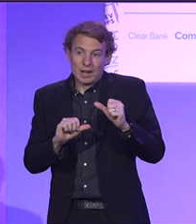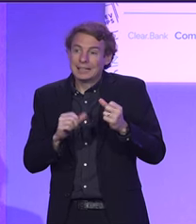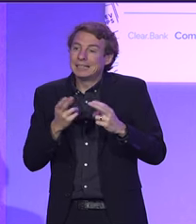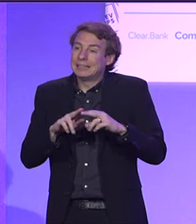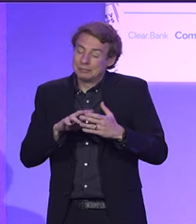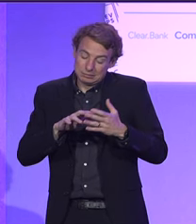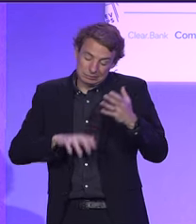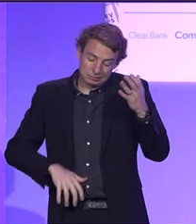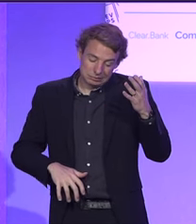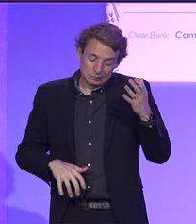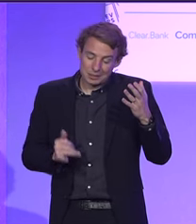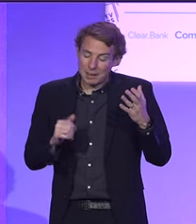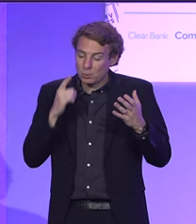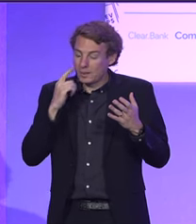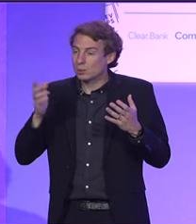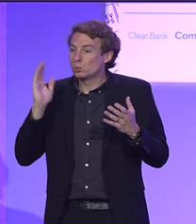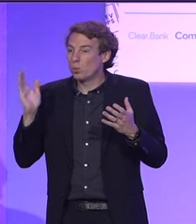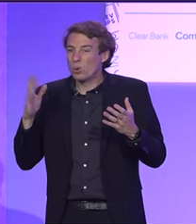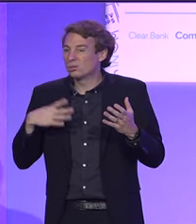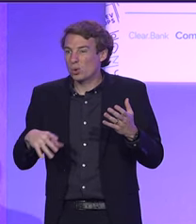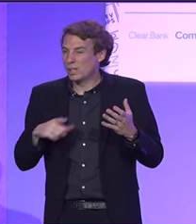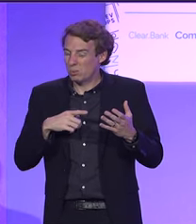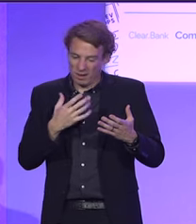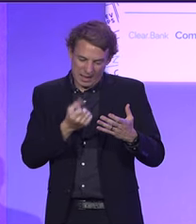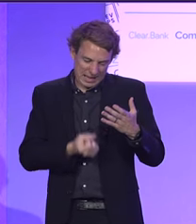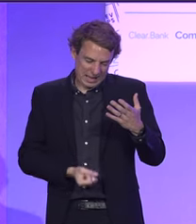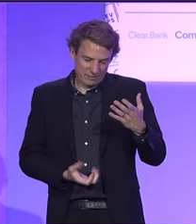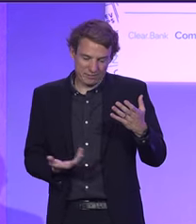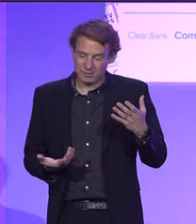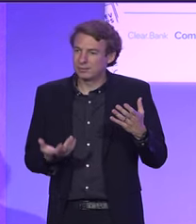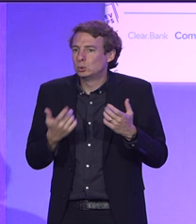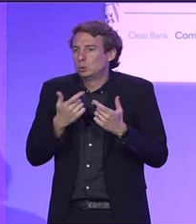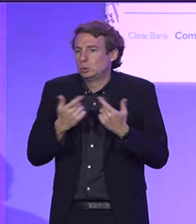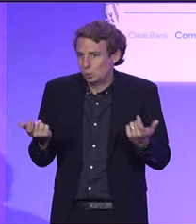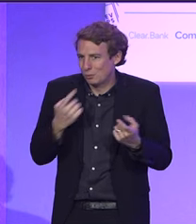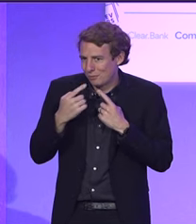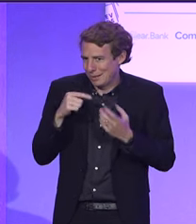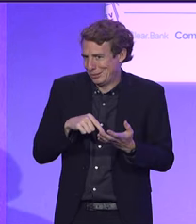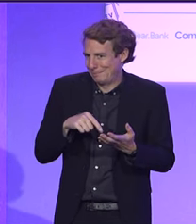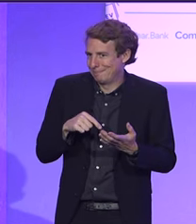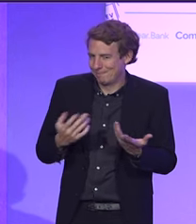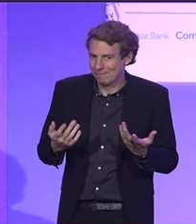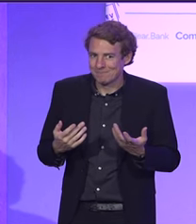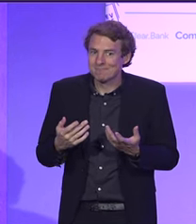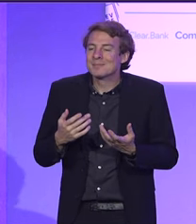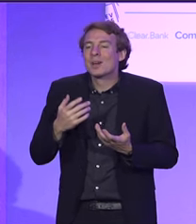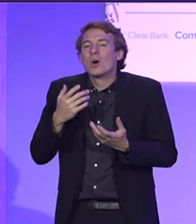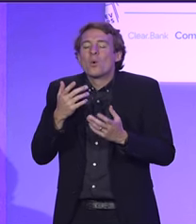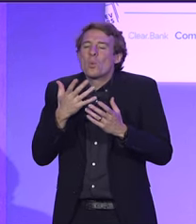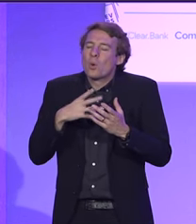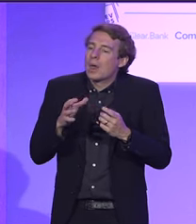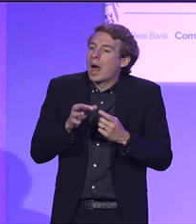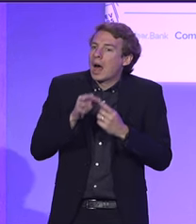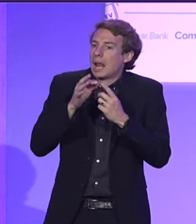your talk, then you've given me too much information. Just what are the highlights? Also, it means then that when you're writing your talk later on, you